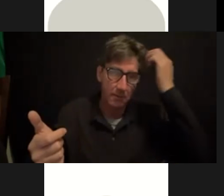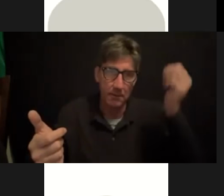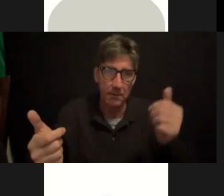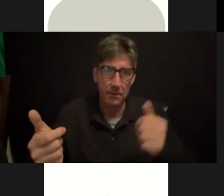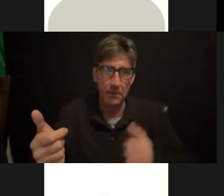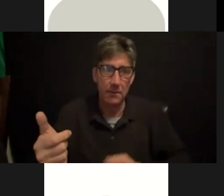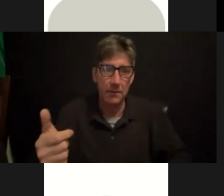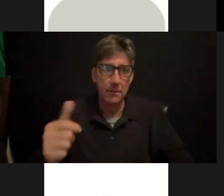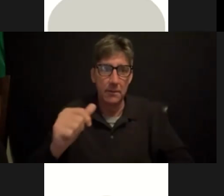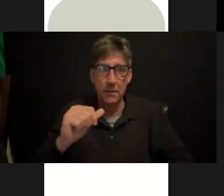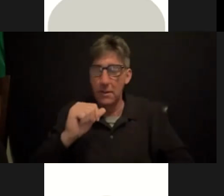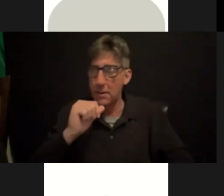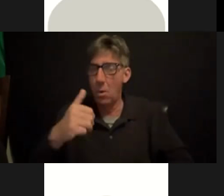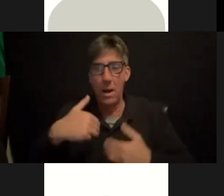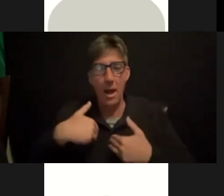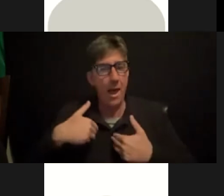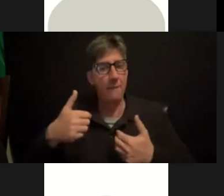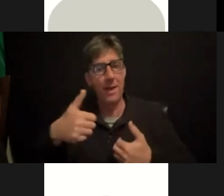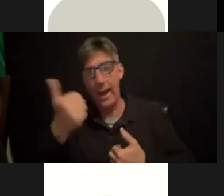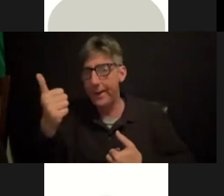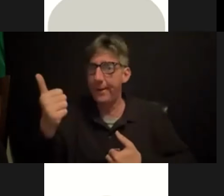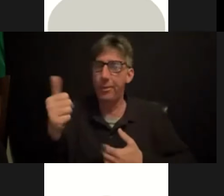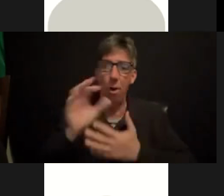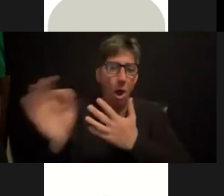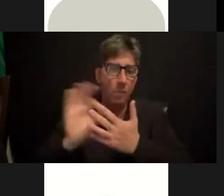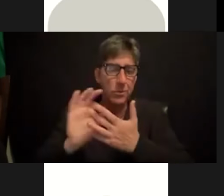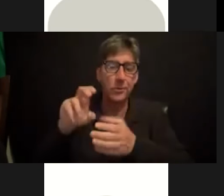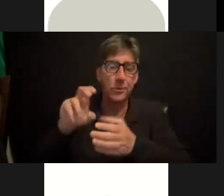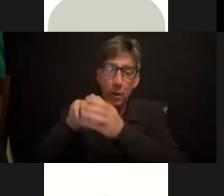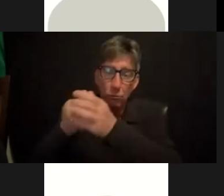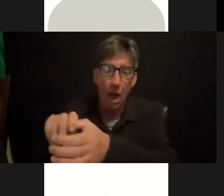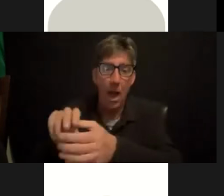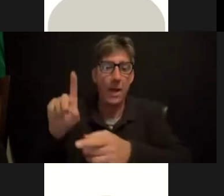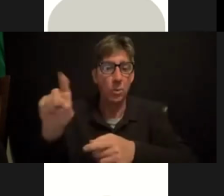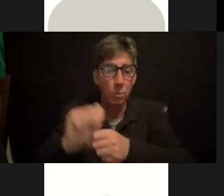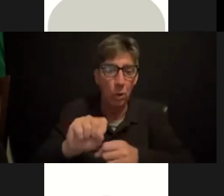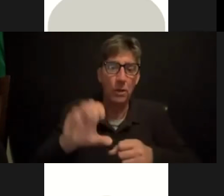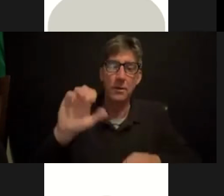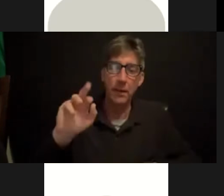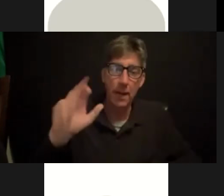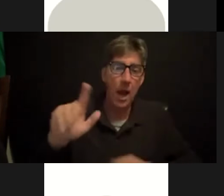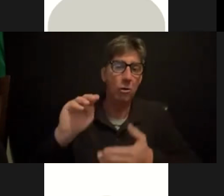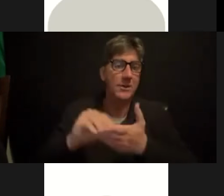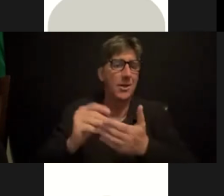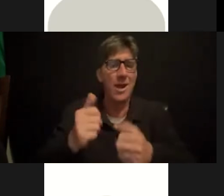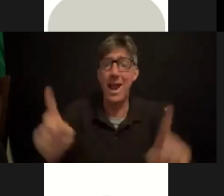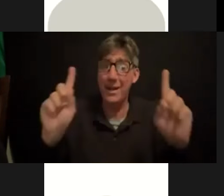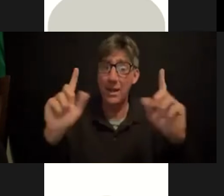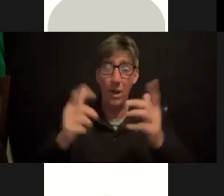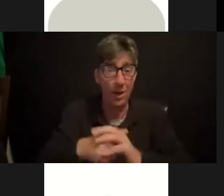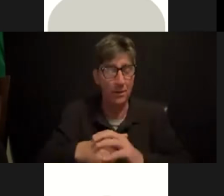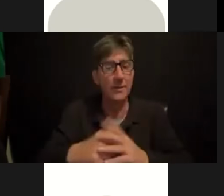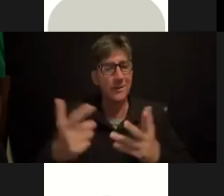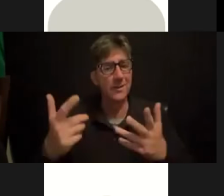getting a ride or to work, to the Carroll Center, anywhere. It's just